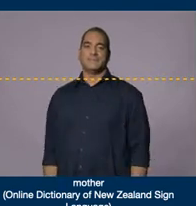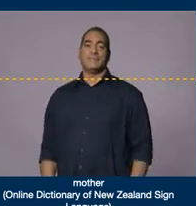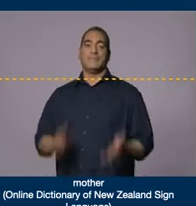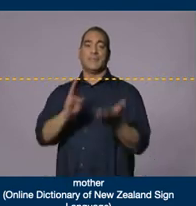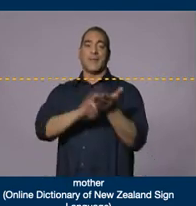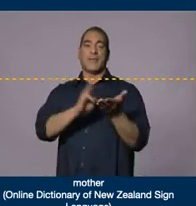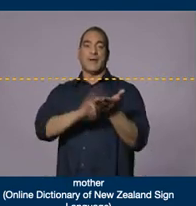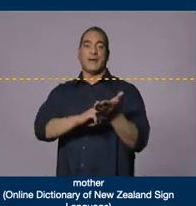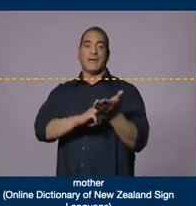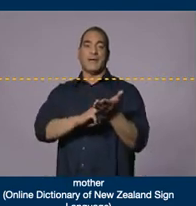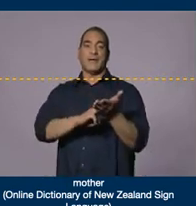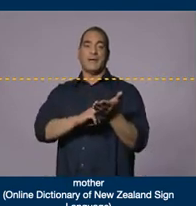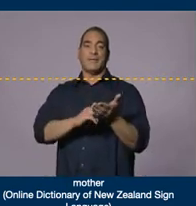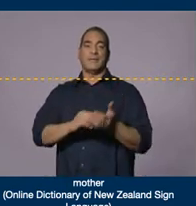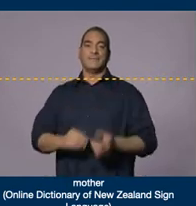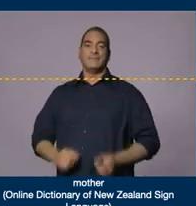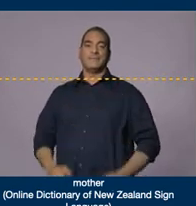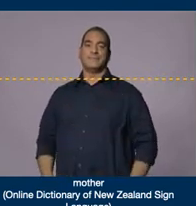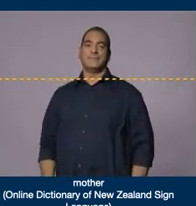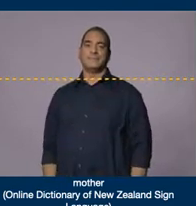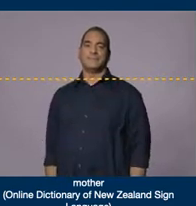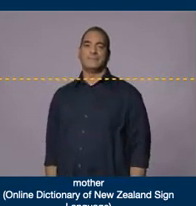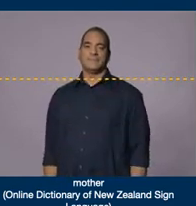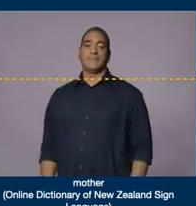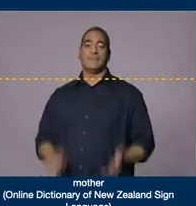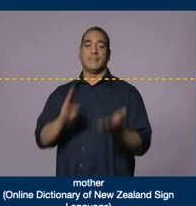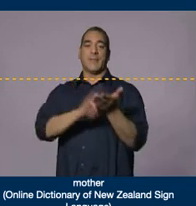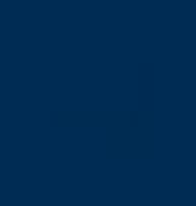pairing of the mouthing and the manual sign.